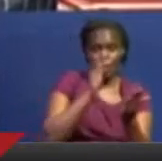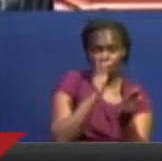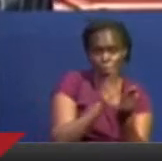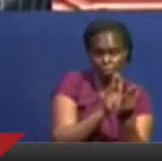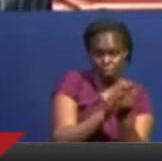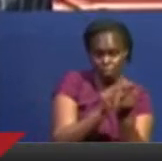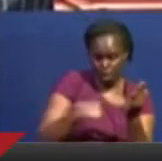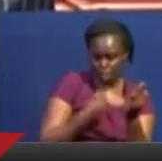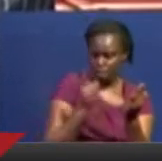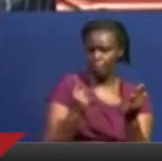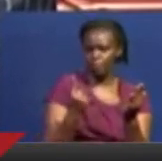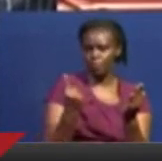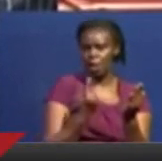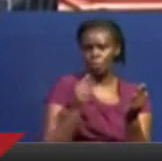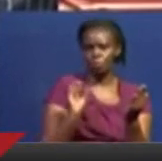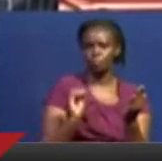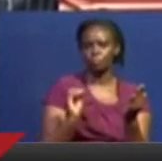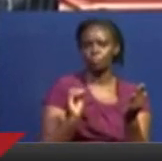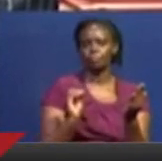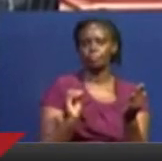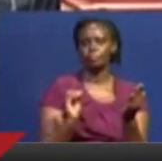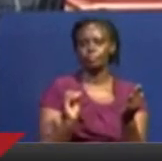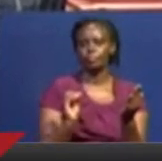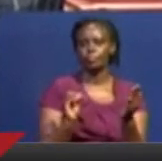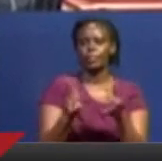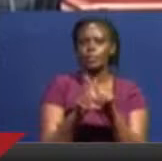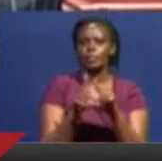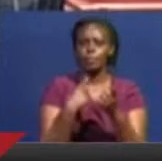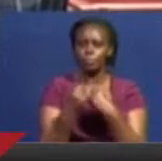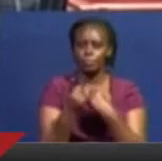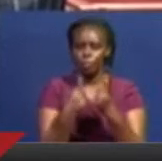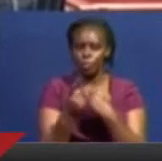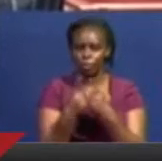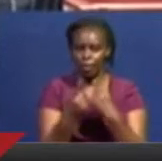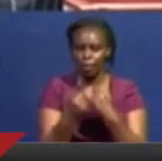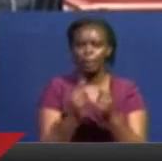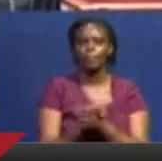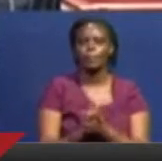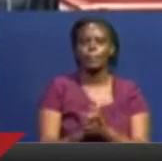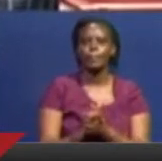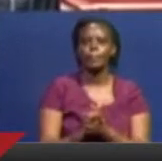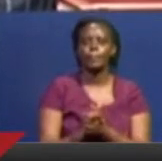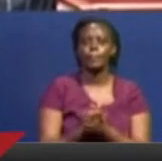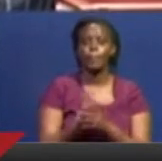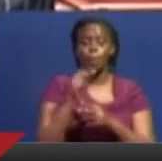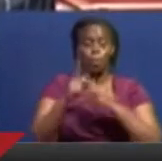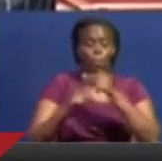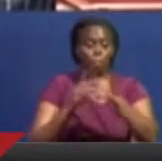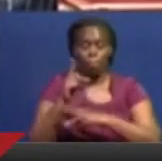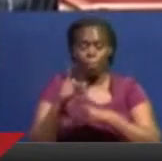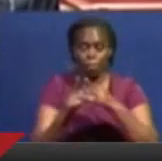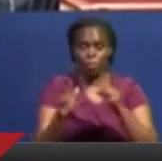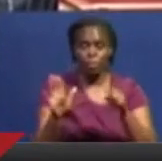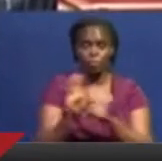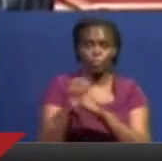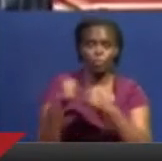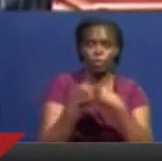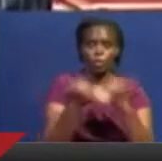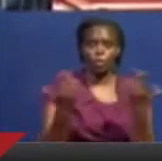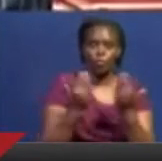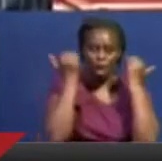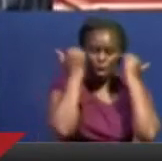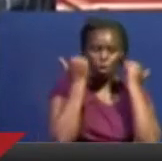not just for ourselves. Even as we speak, this whole process is being challenged in